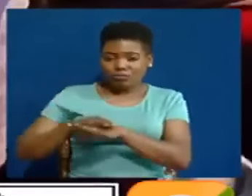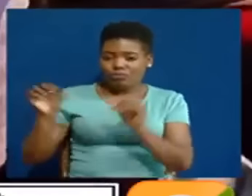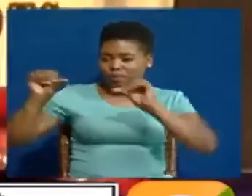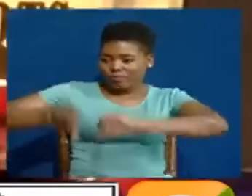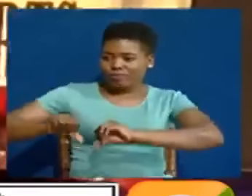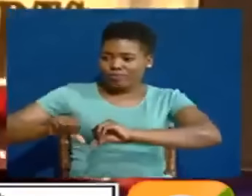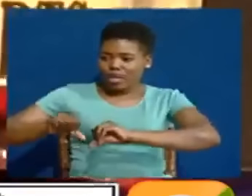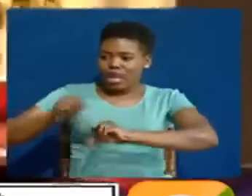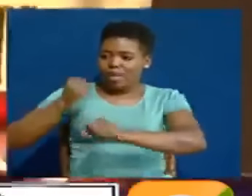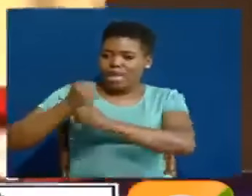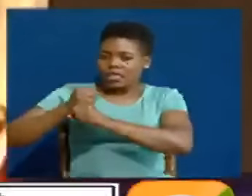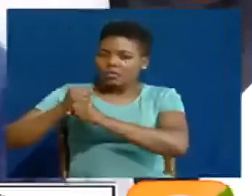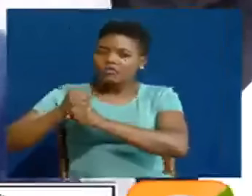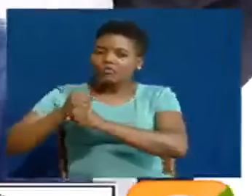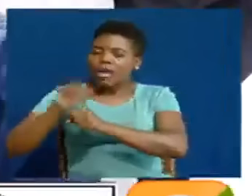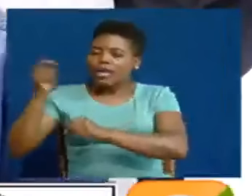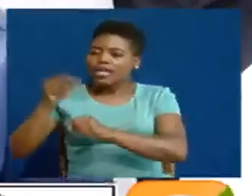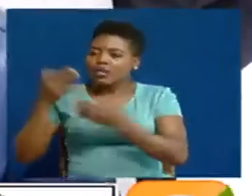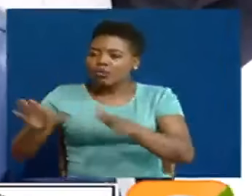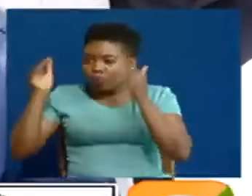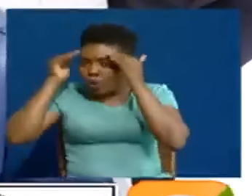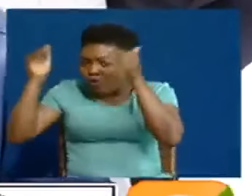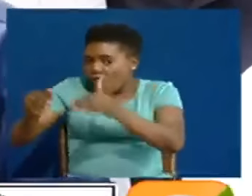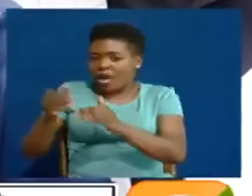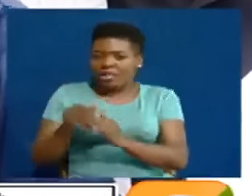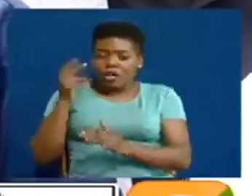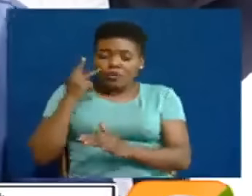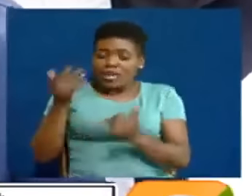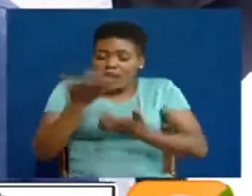distract Kenyans from pressing issues. This impeachment of Gachagua